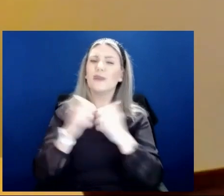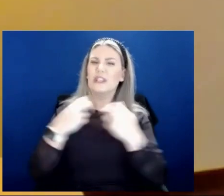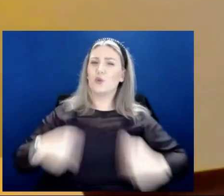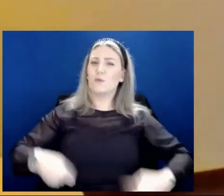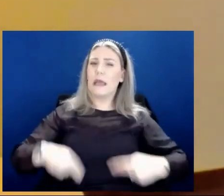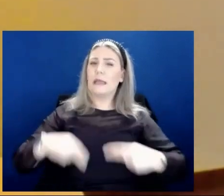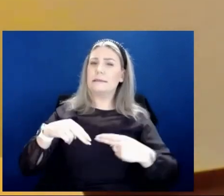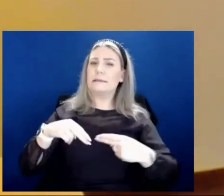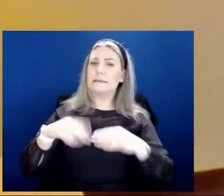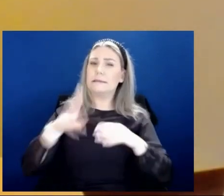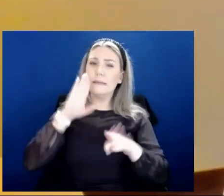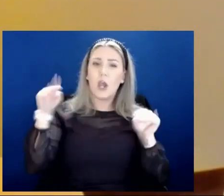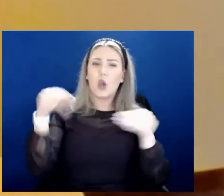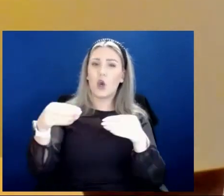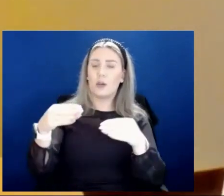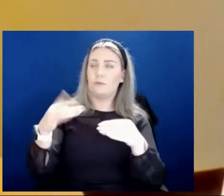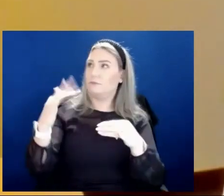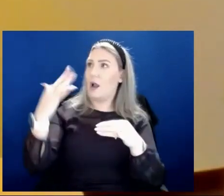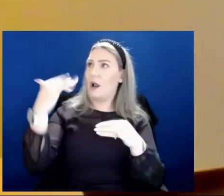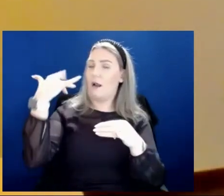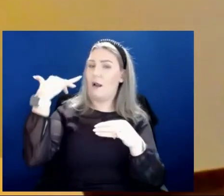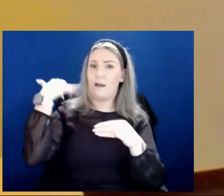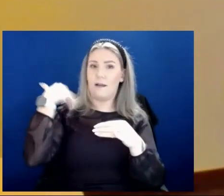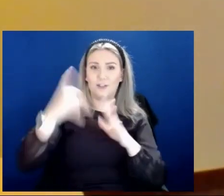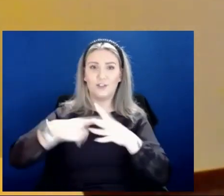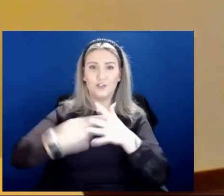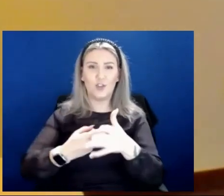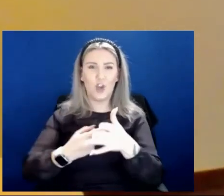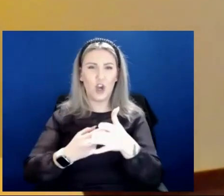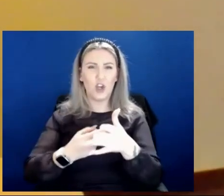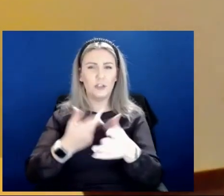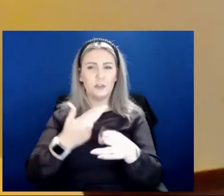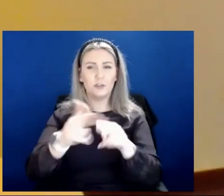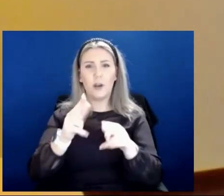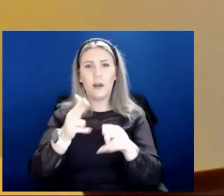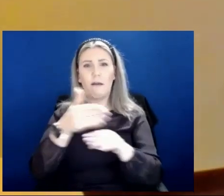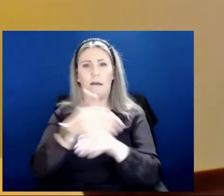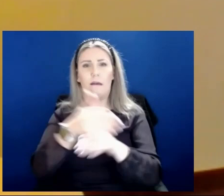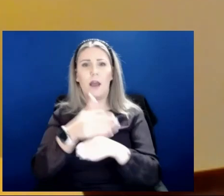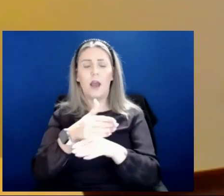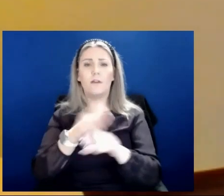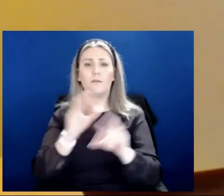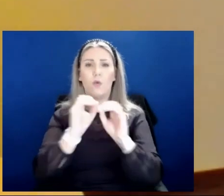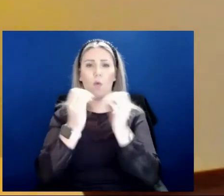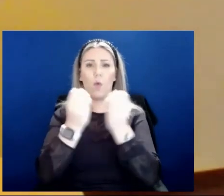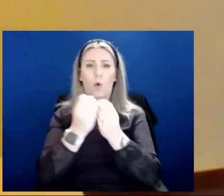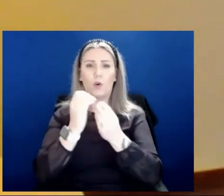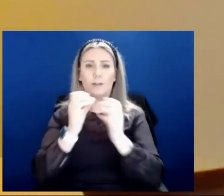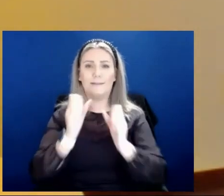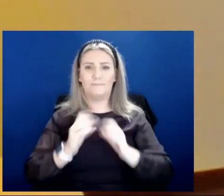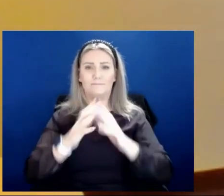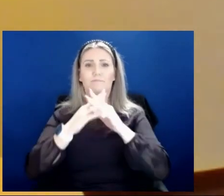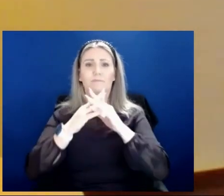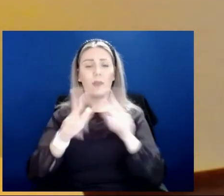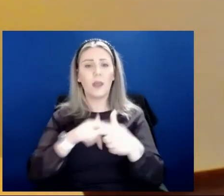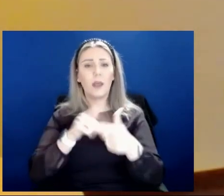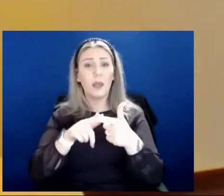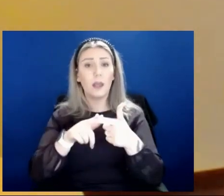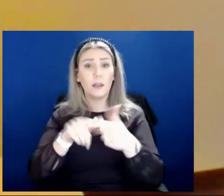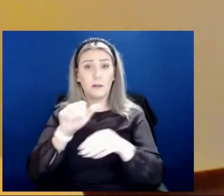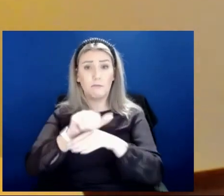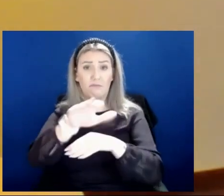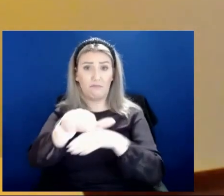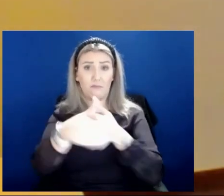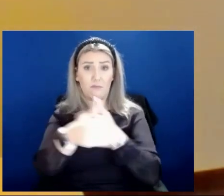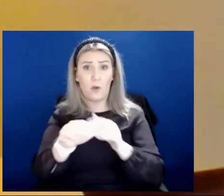back decades. We started very shortly after our organization was funded. And since then, we've shipped over